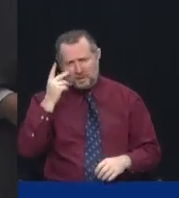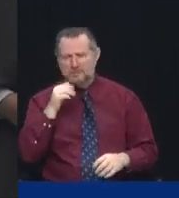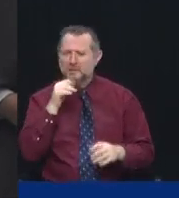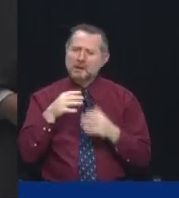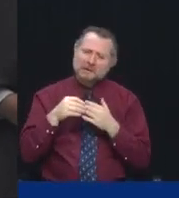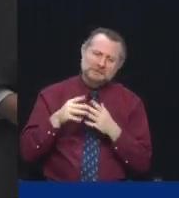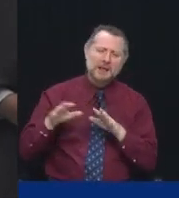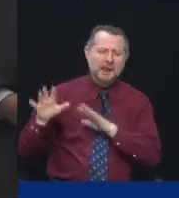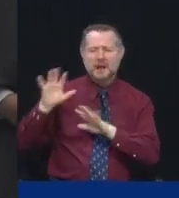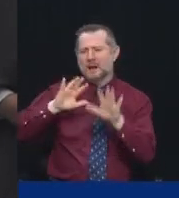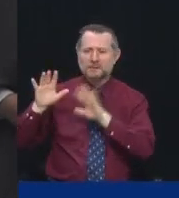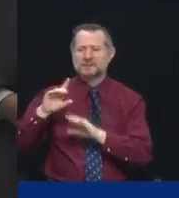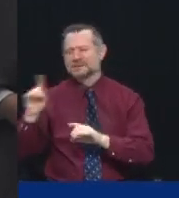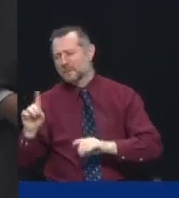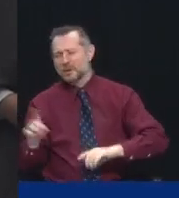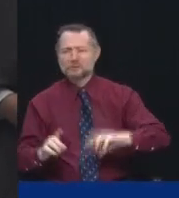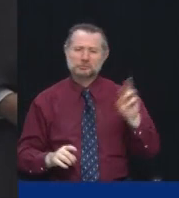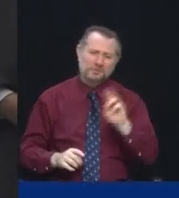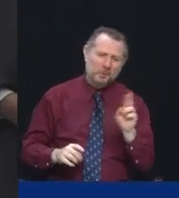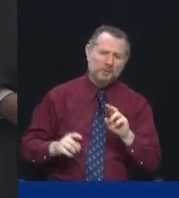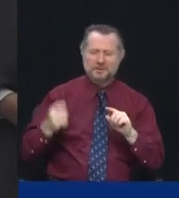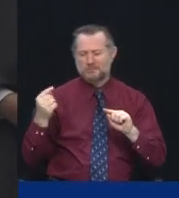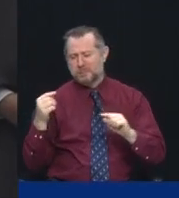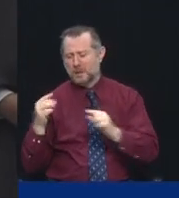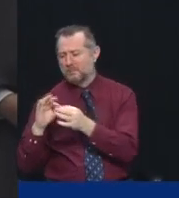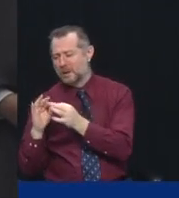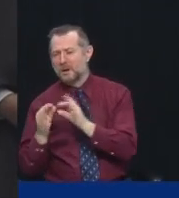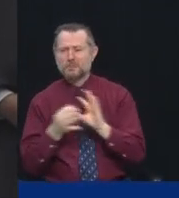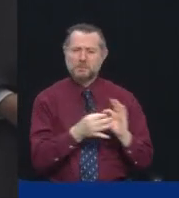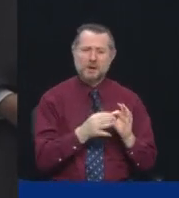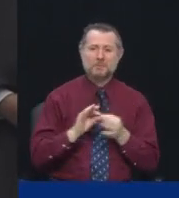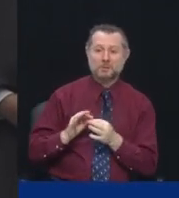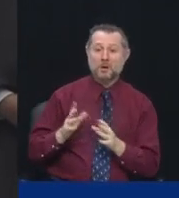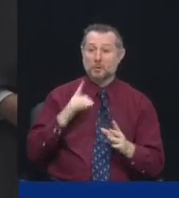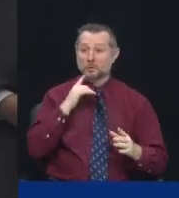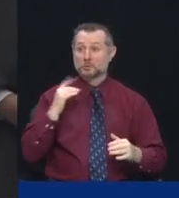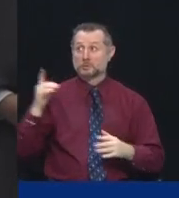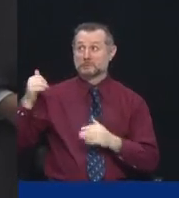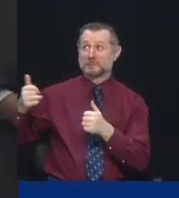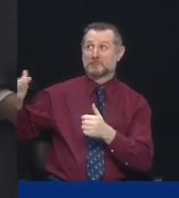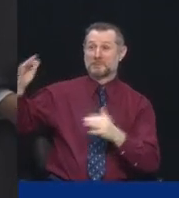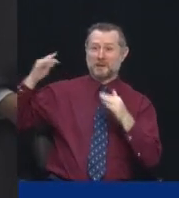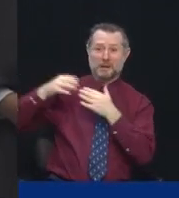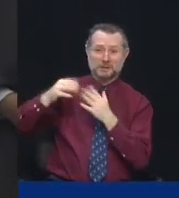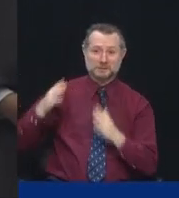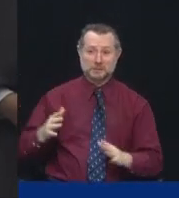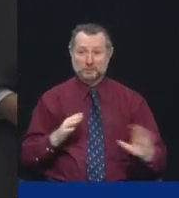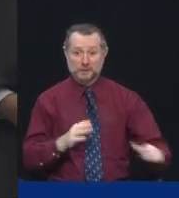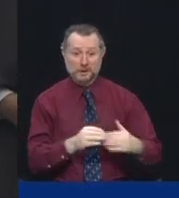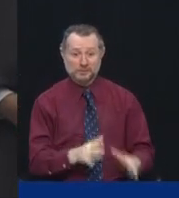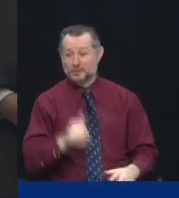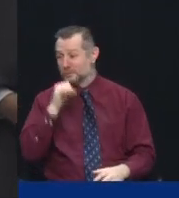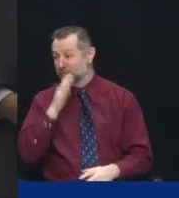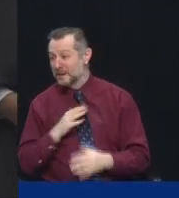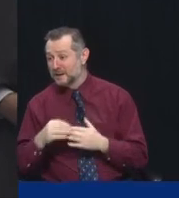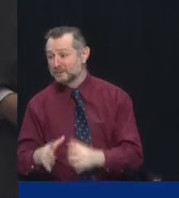Democrats say it, Republicans say it, tall leaders say it, short leaders say it, females say it, blacks say it, whites say